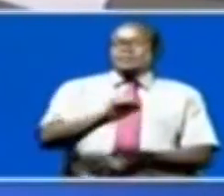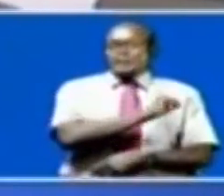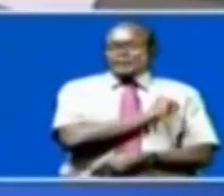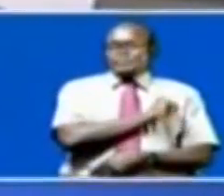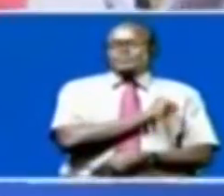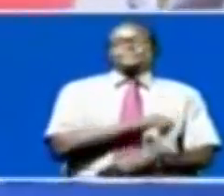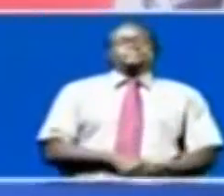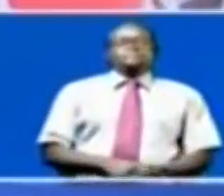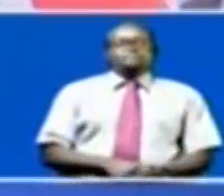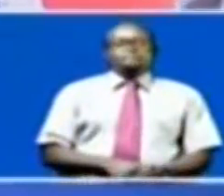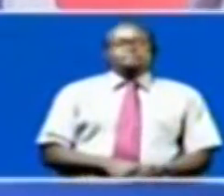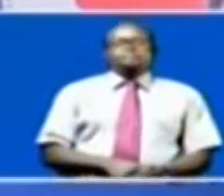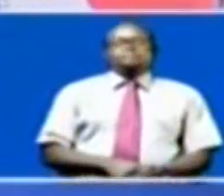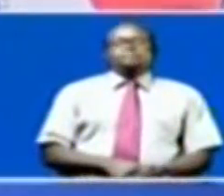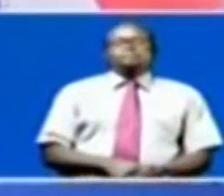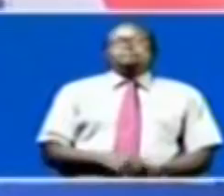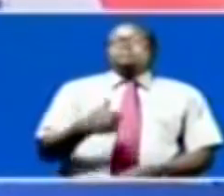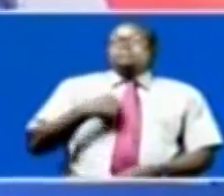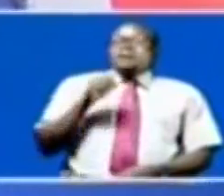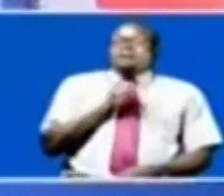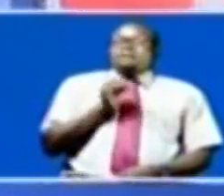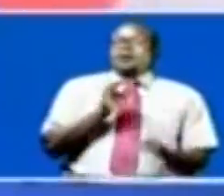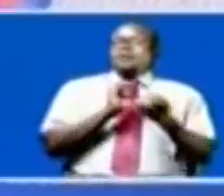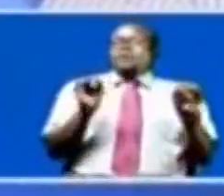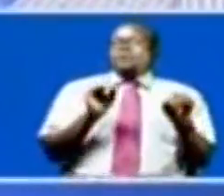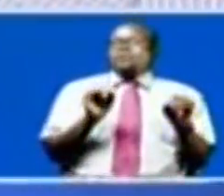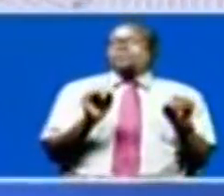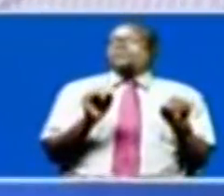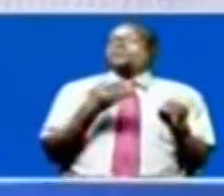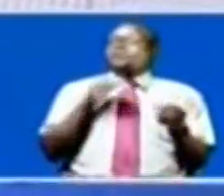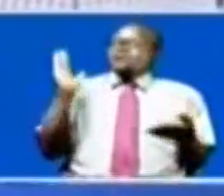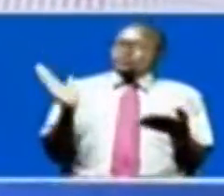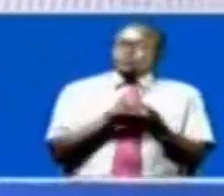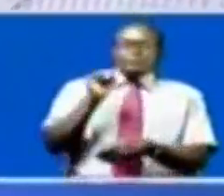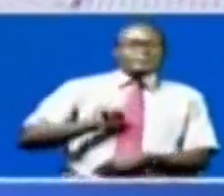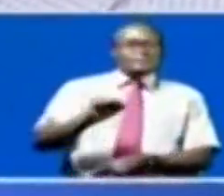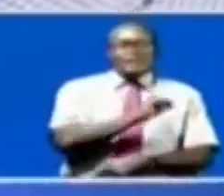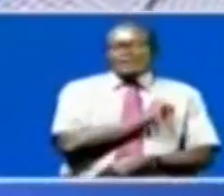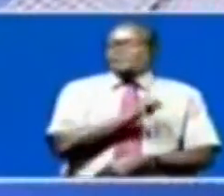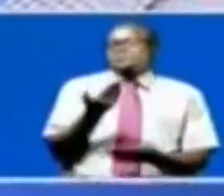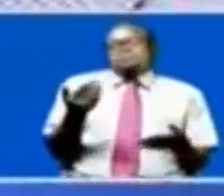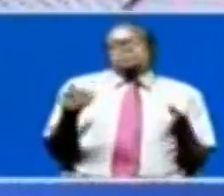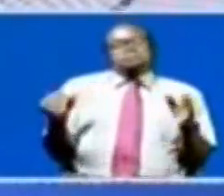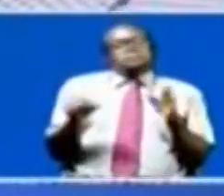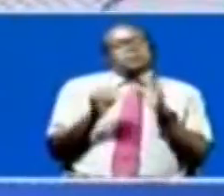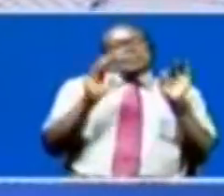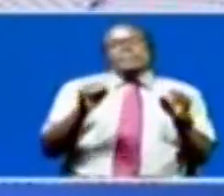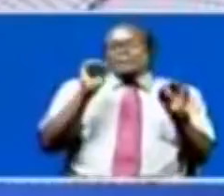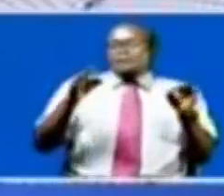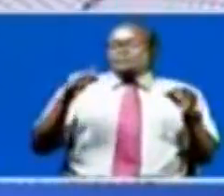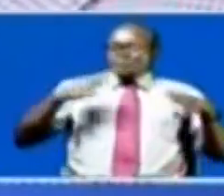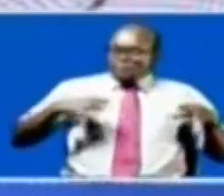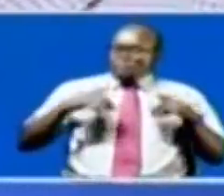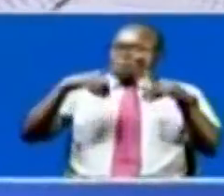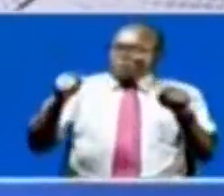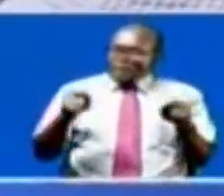battle of supremacy. And by the way, mimi siogopi kitu. Yaani wananchi wakisema Senate kwa heri